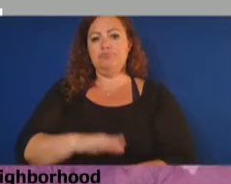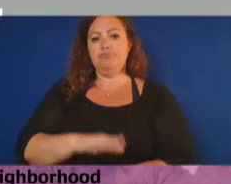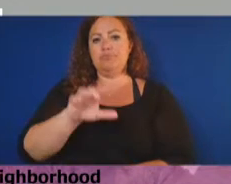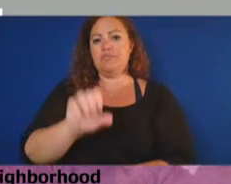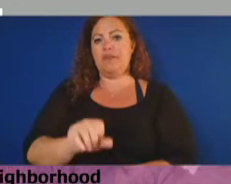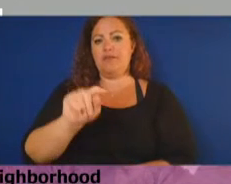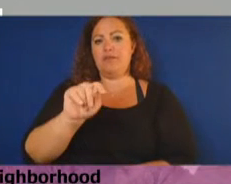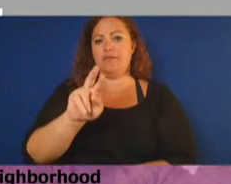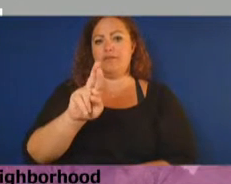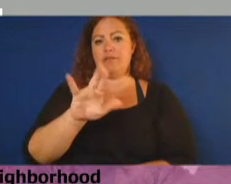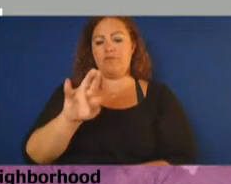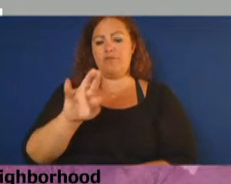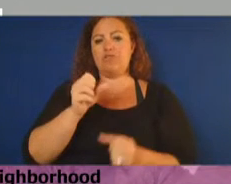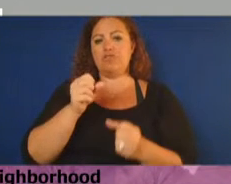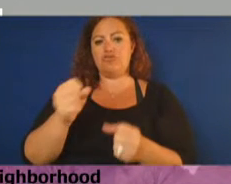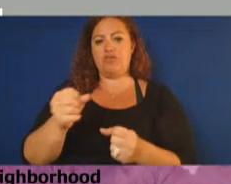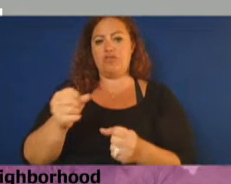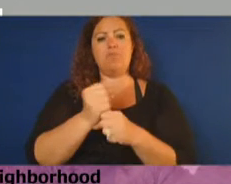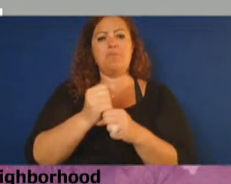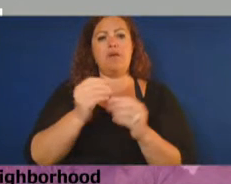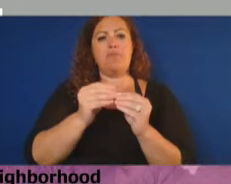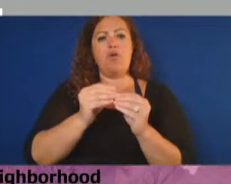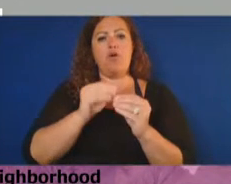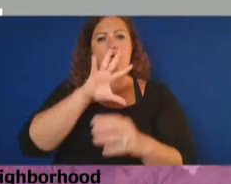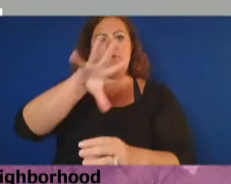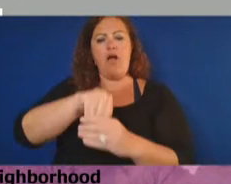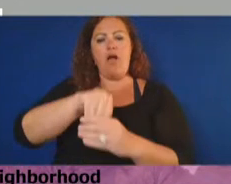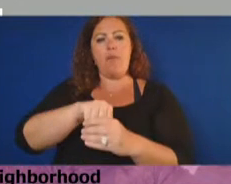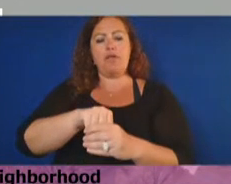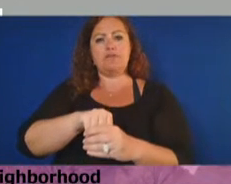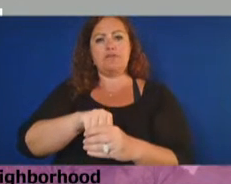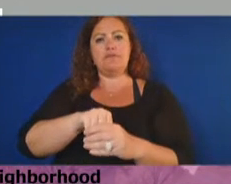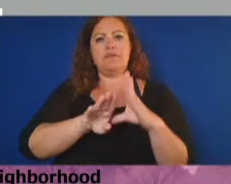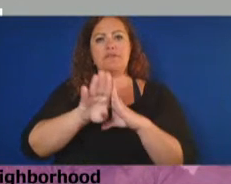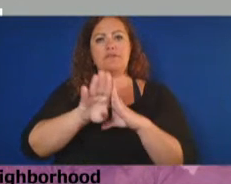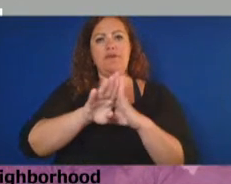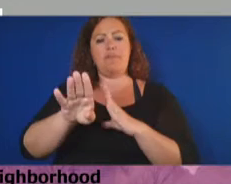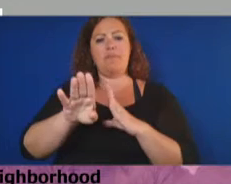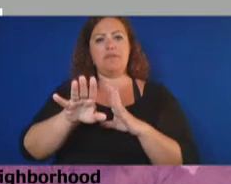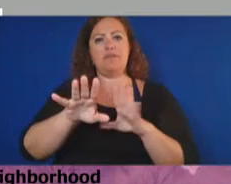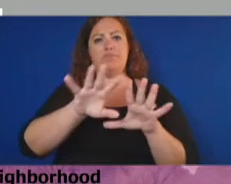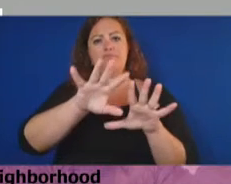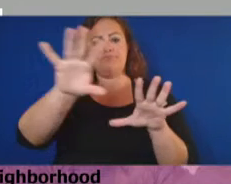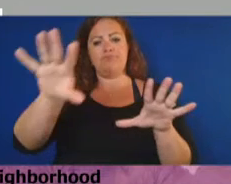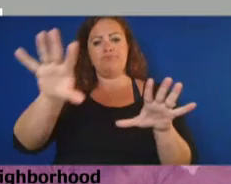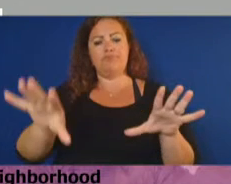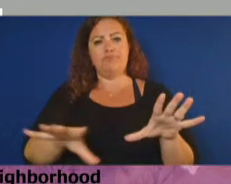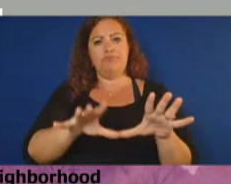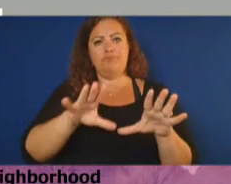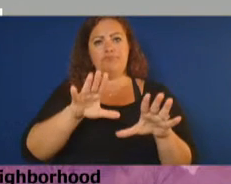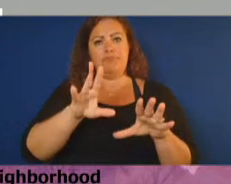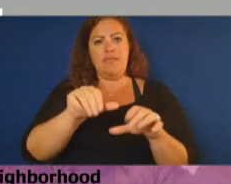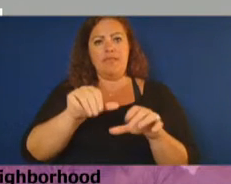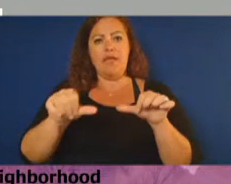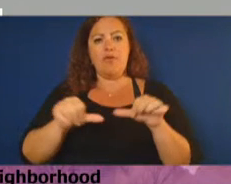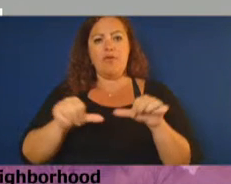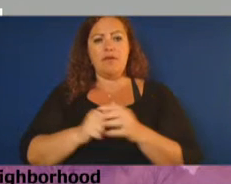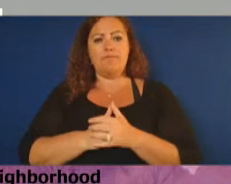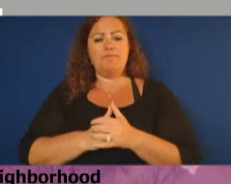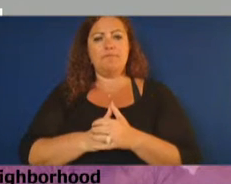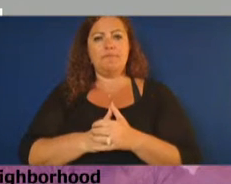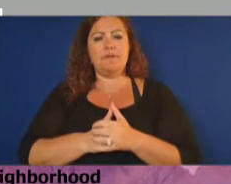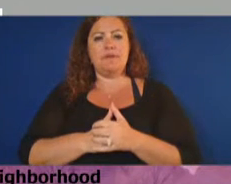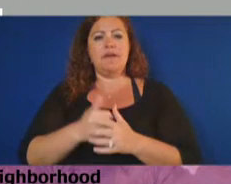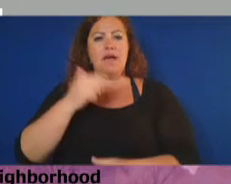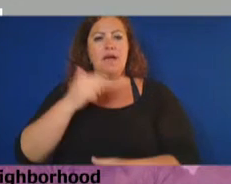to to continue to create a little bit more of a comprehensive uh development pattern development outcome in this area uh and I know